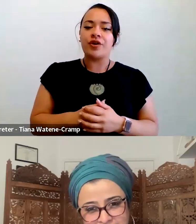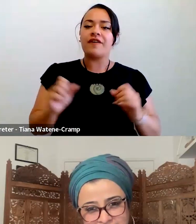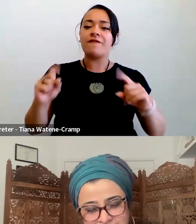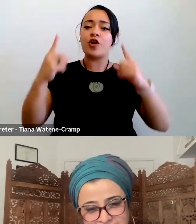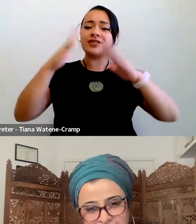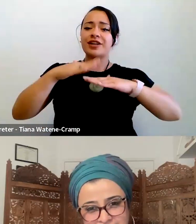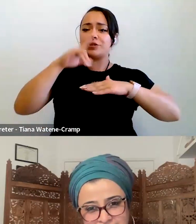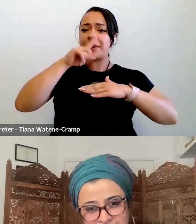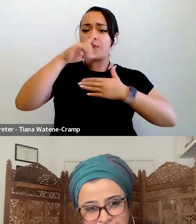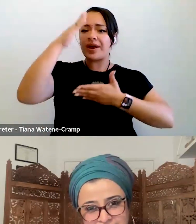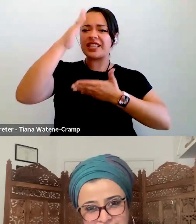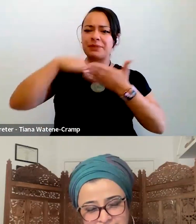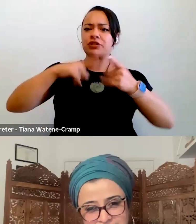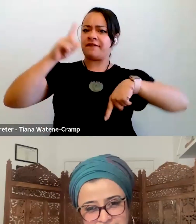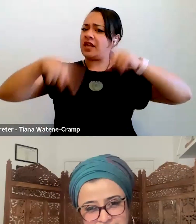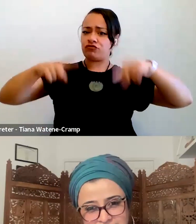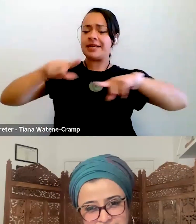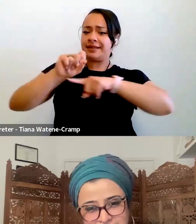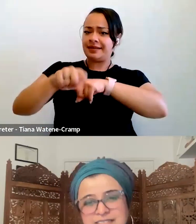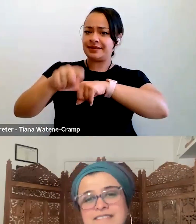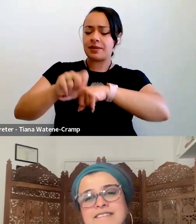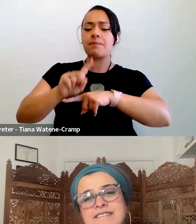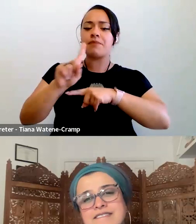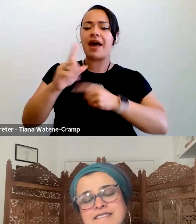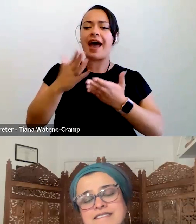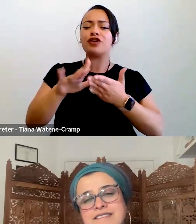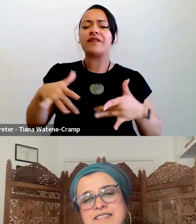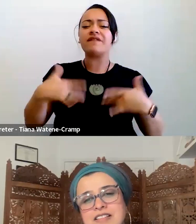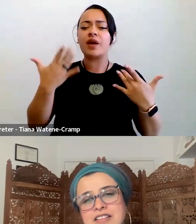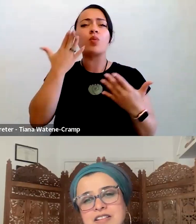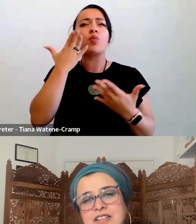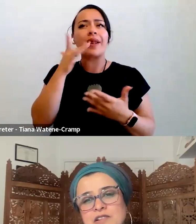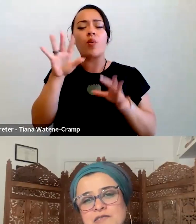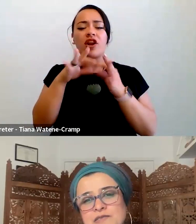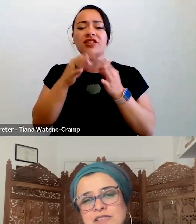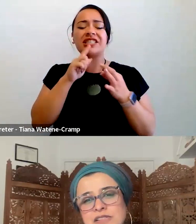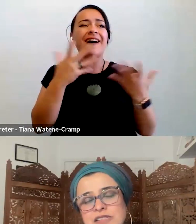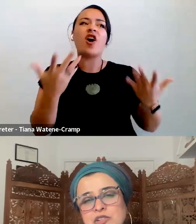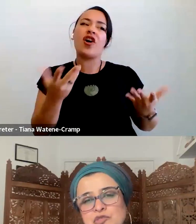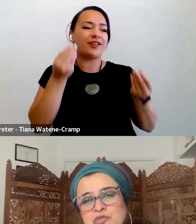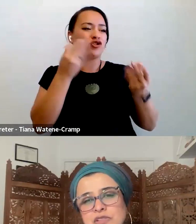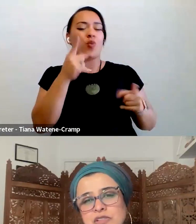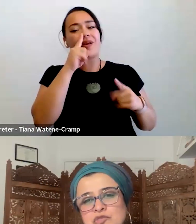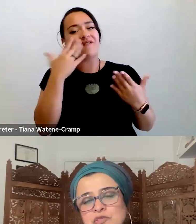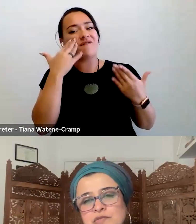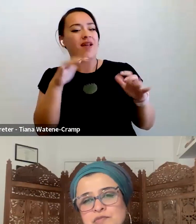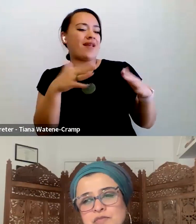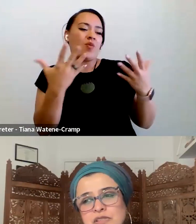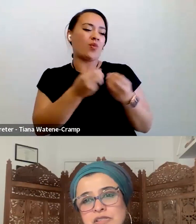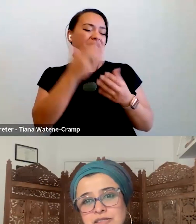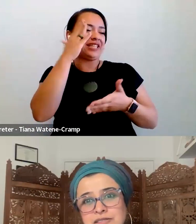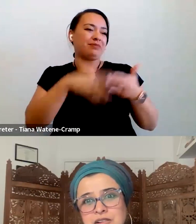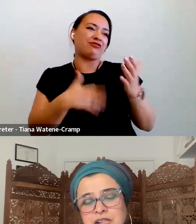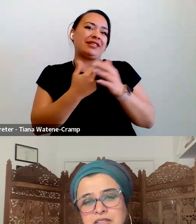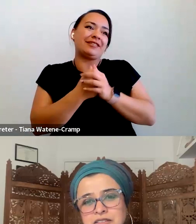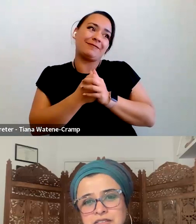people's experiences are very different, but how do you feel when you hear organisations say, we just can't find anyone with the experience that